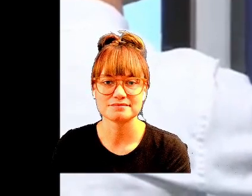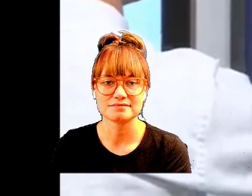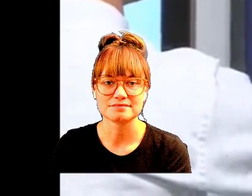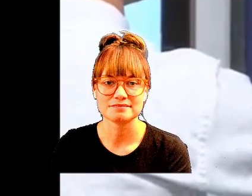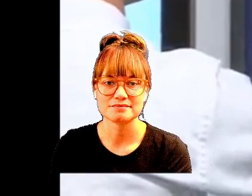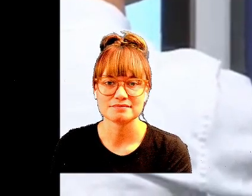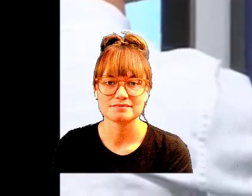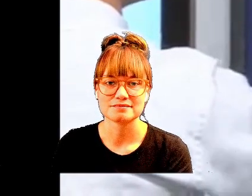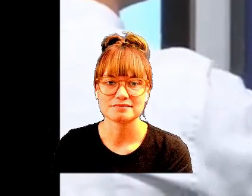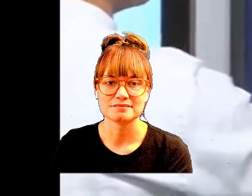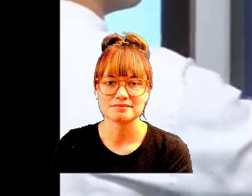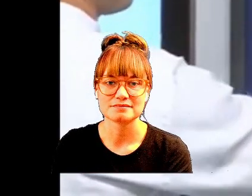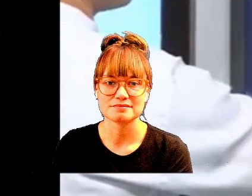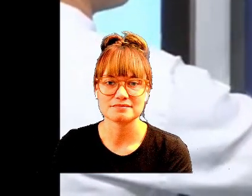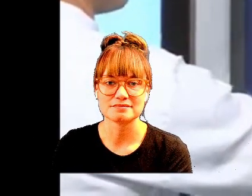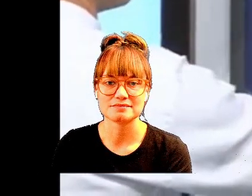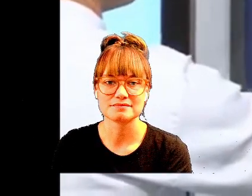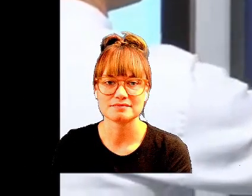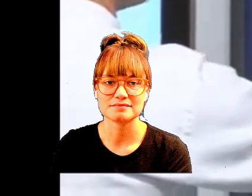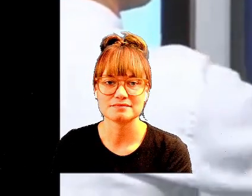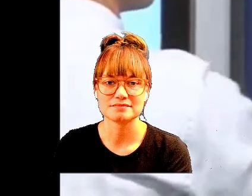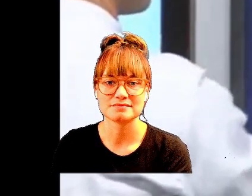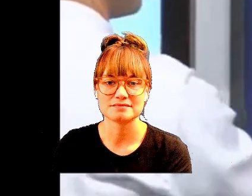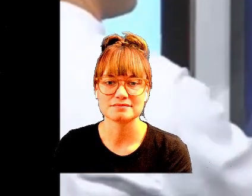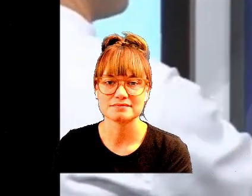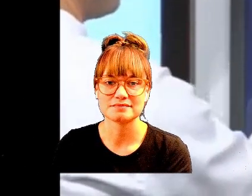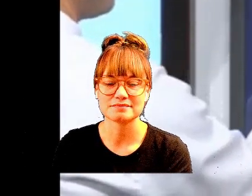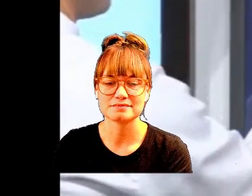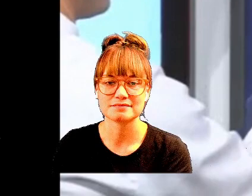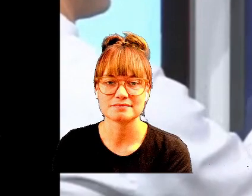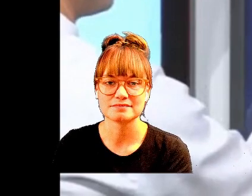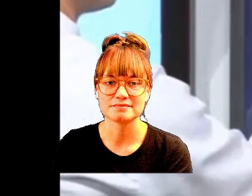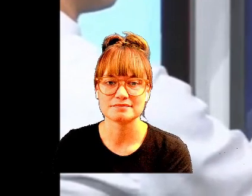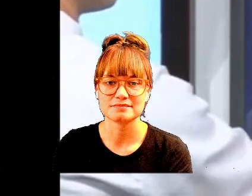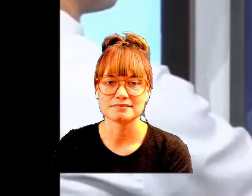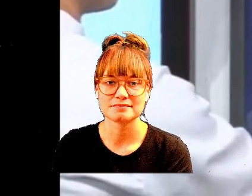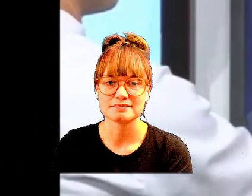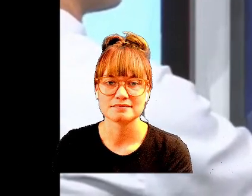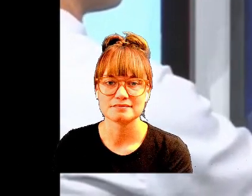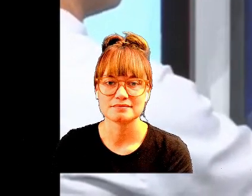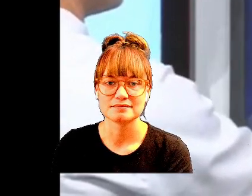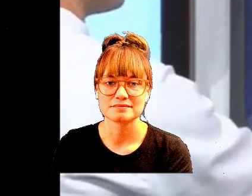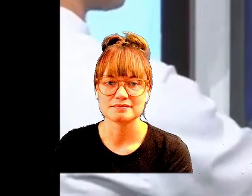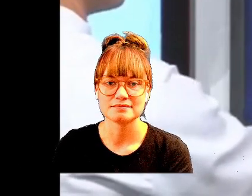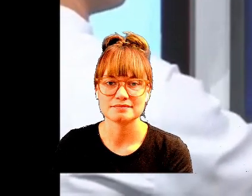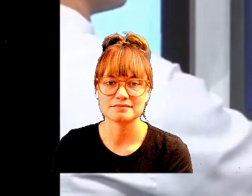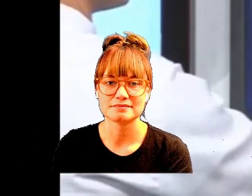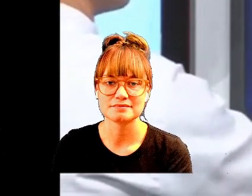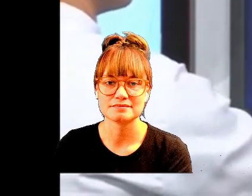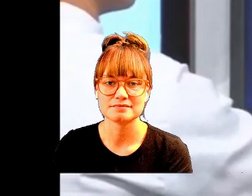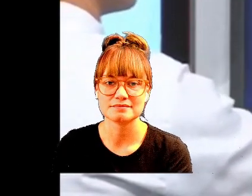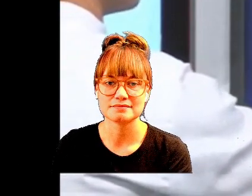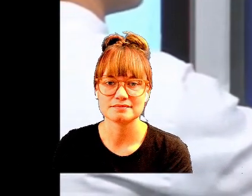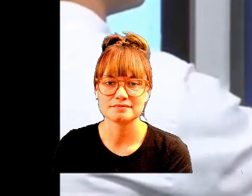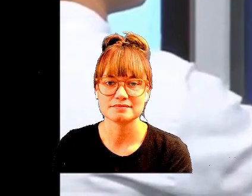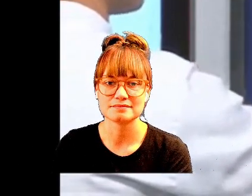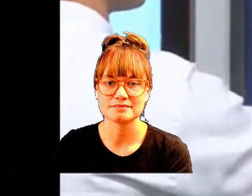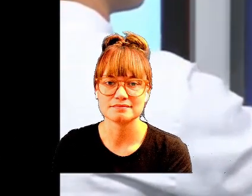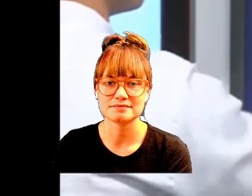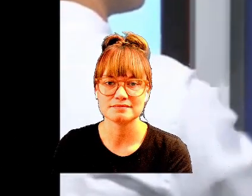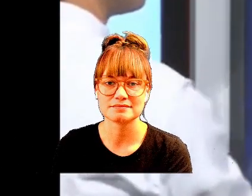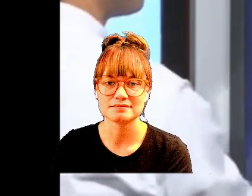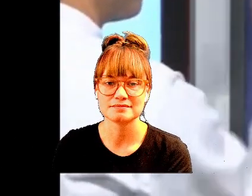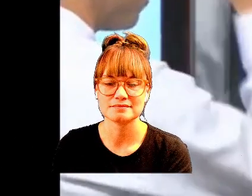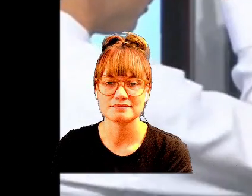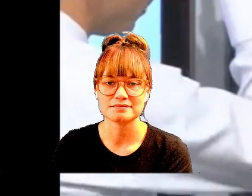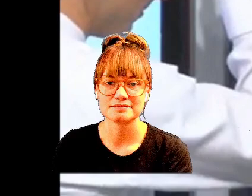15.78, divided by 15.78, and we're going to move the decimal place over 2 times